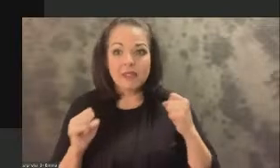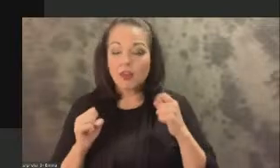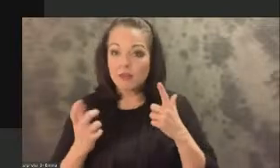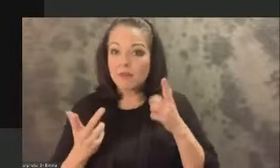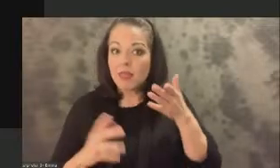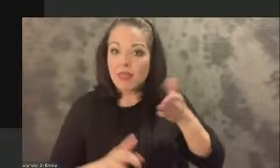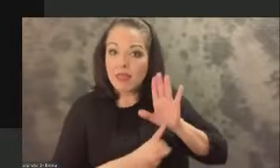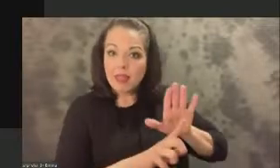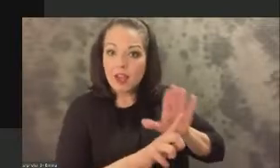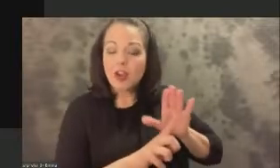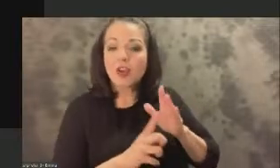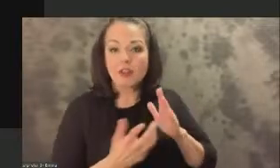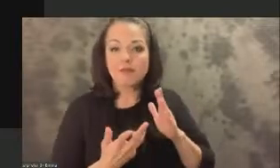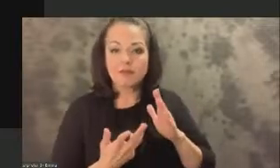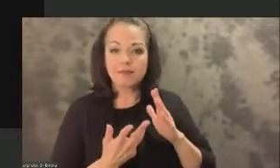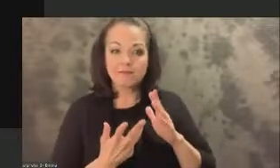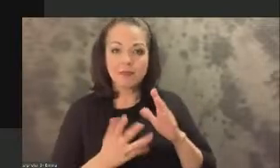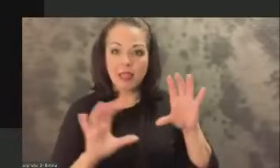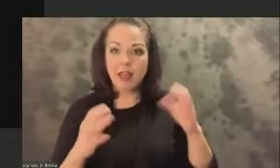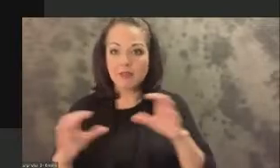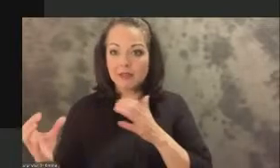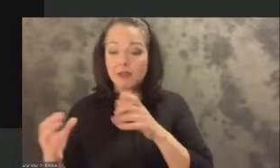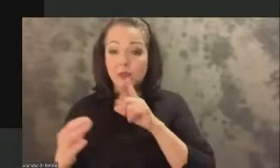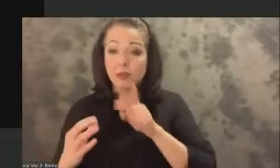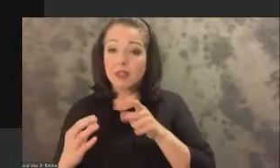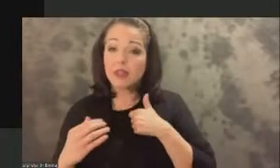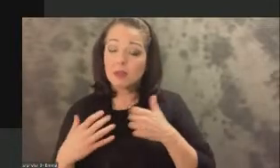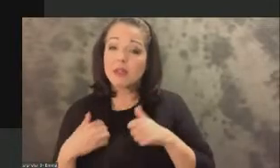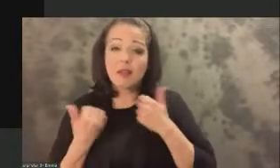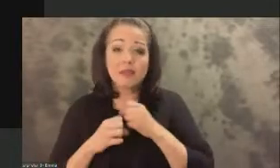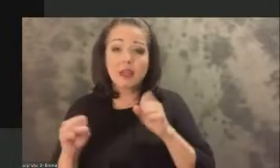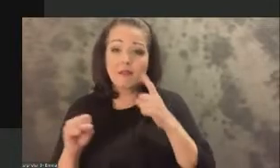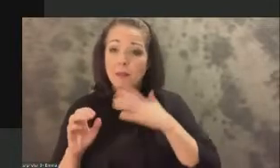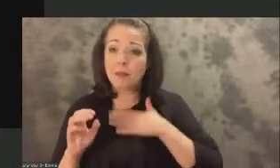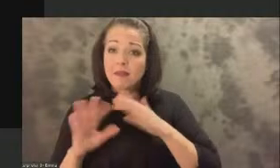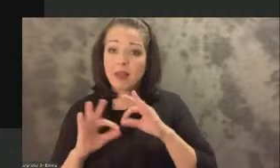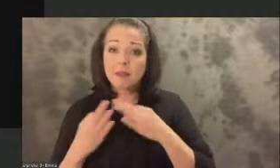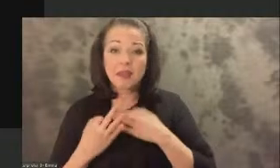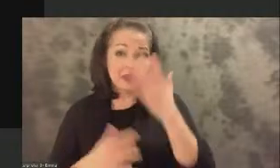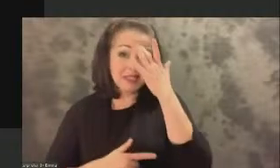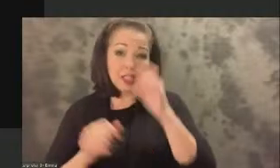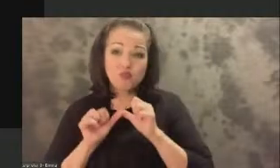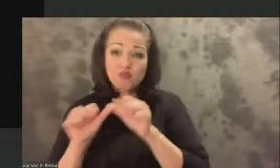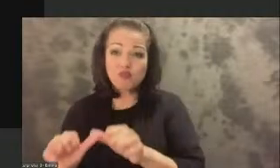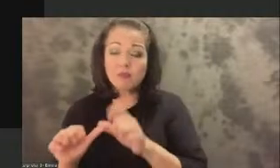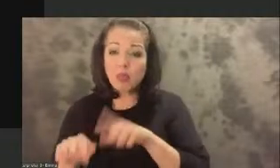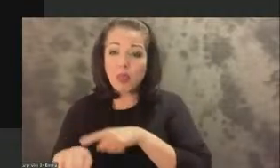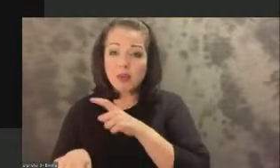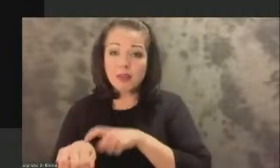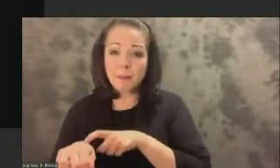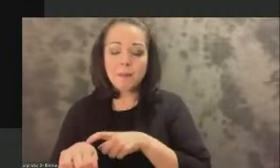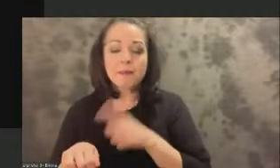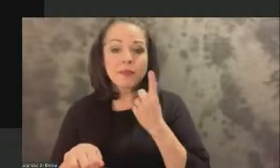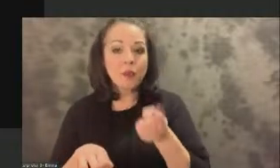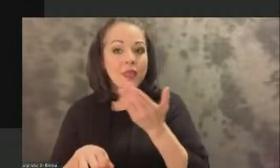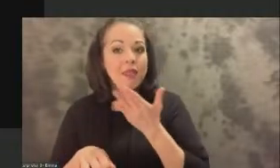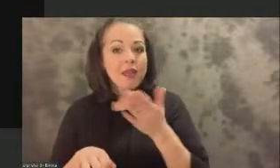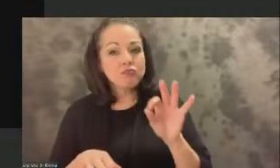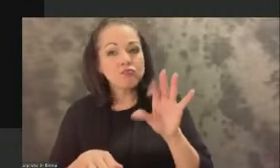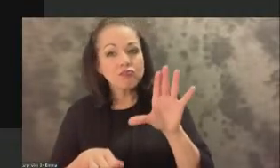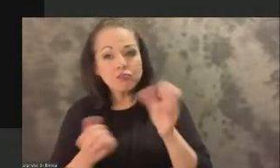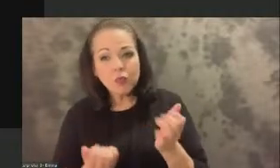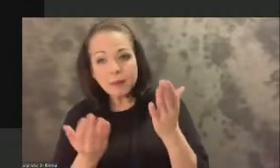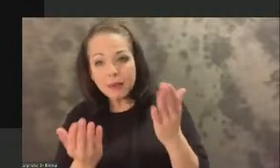was truly a lifesaver for my family. And so one of the things that I really want to recommend